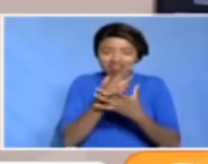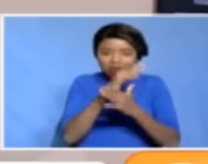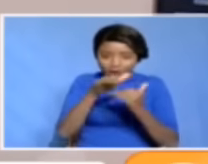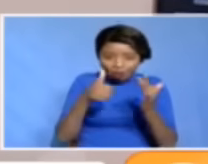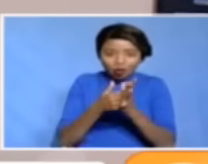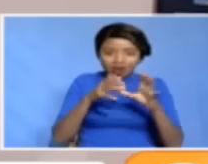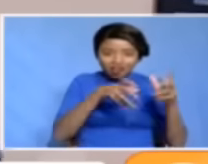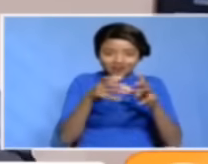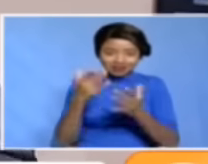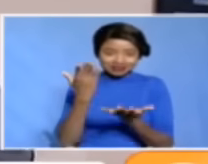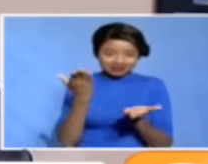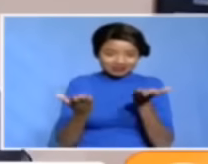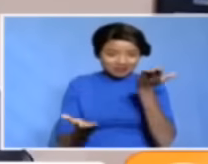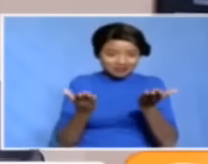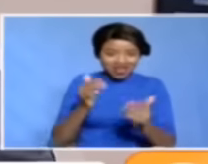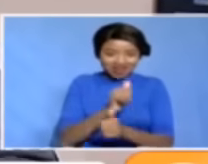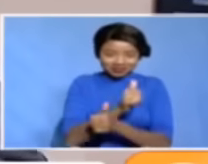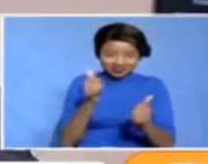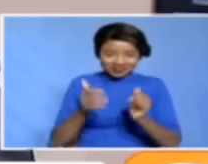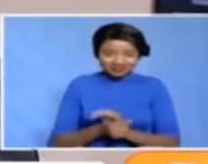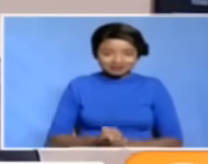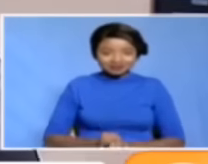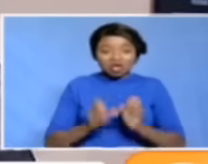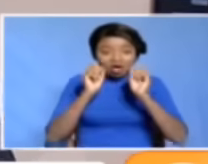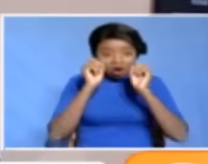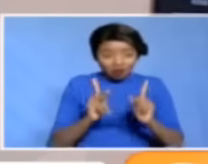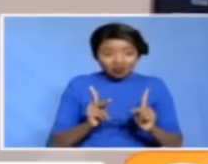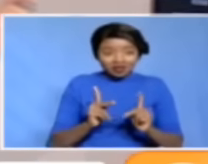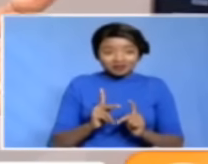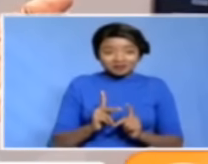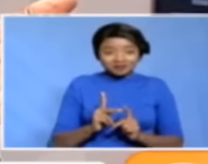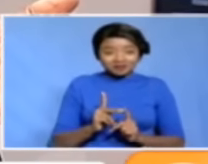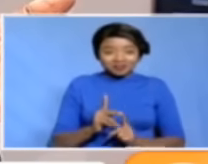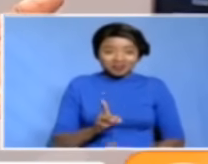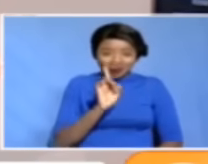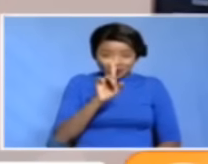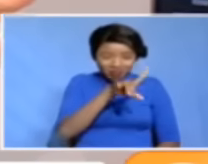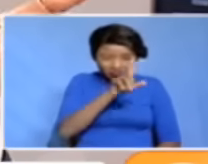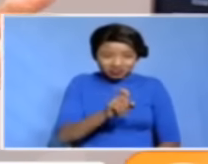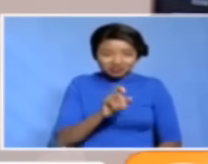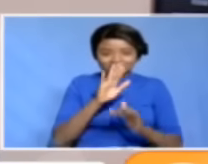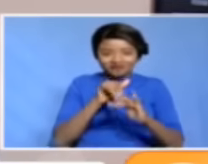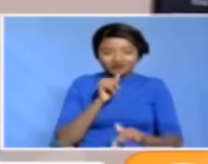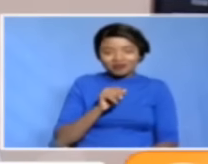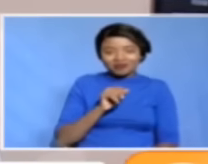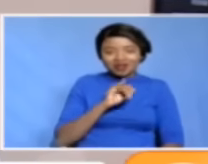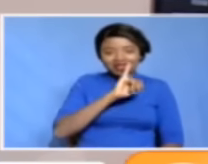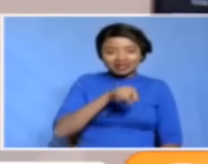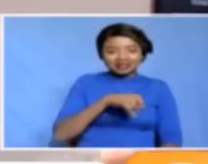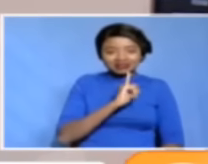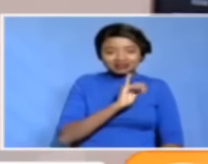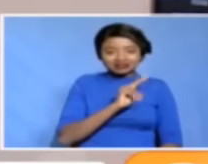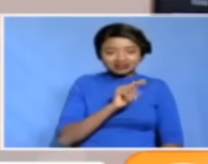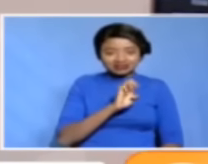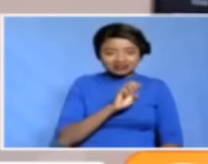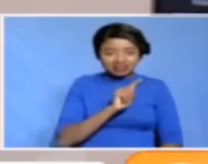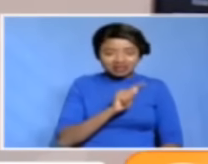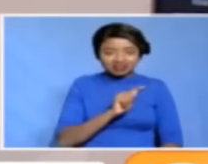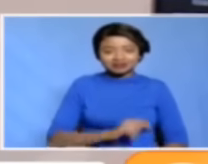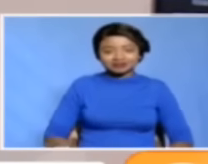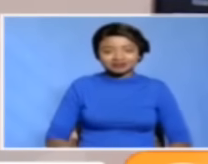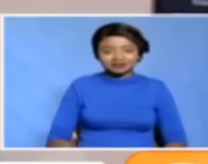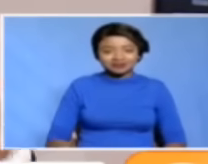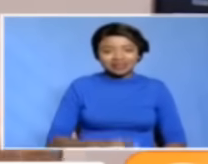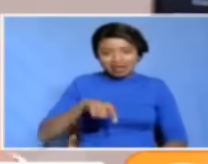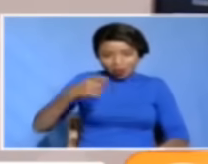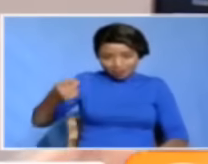Very briefly, I have one more question. I'll save this for the last. This is from Honorable Junaid Mohammed. Yes. It's a very interesting one. I'll read it in the end. He's